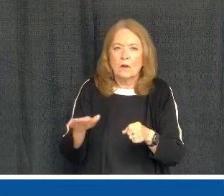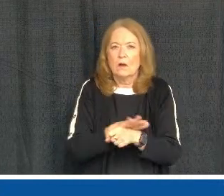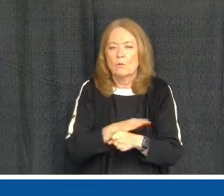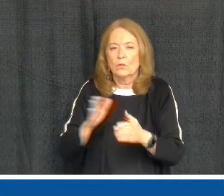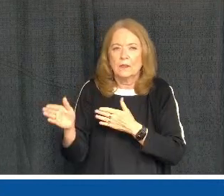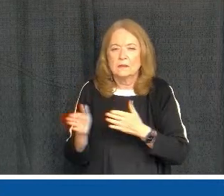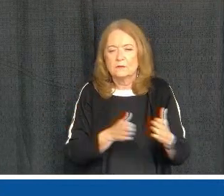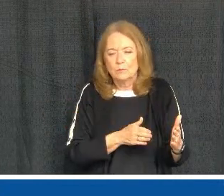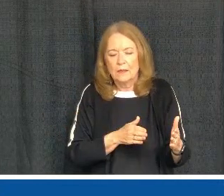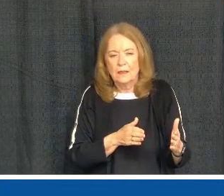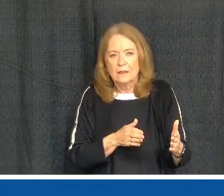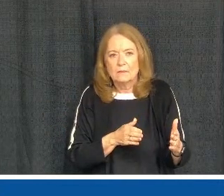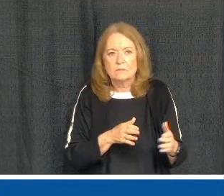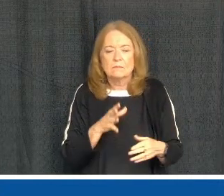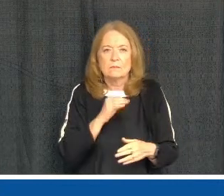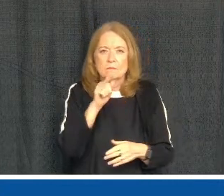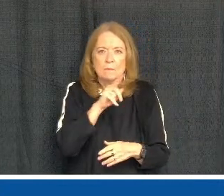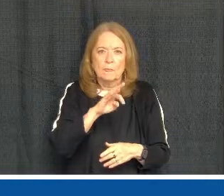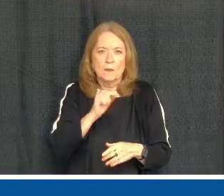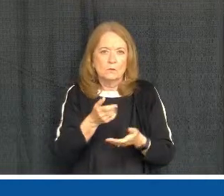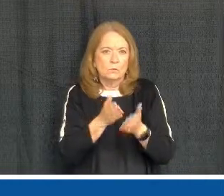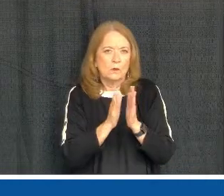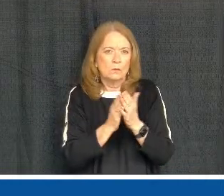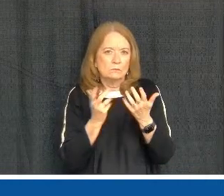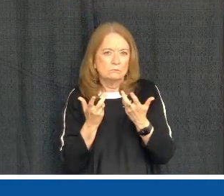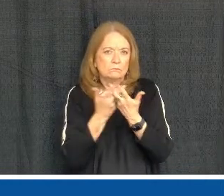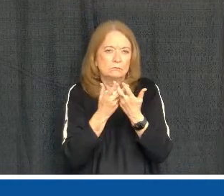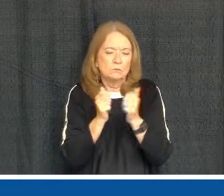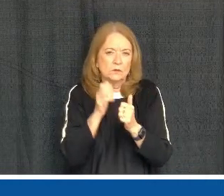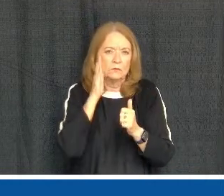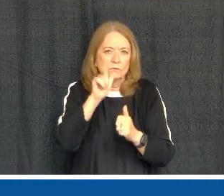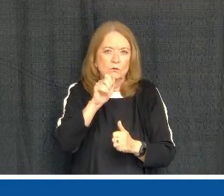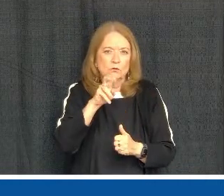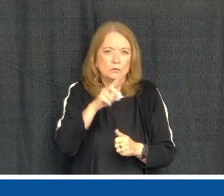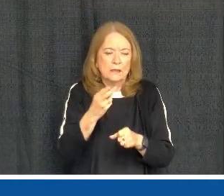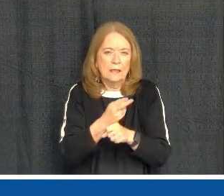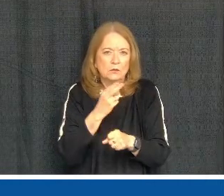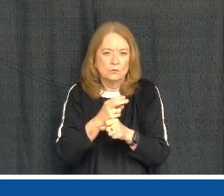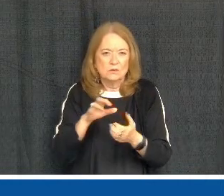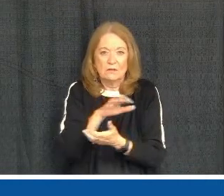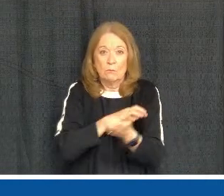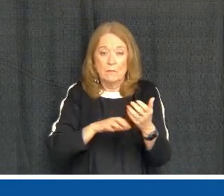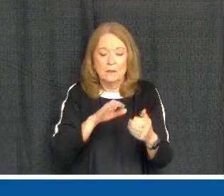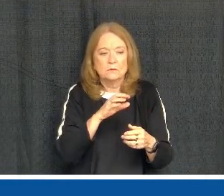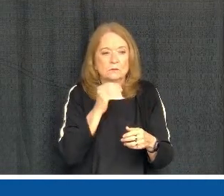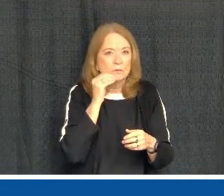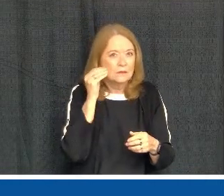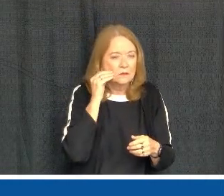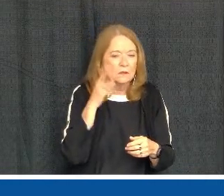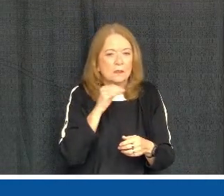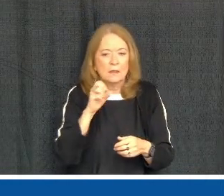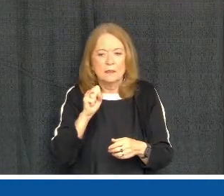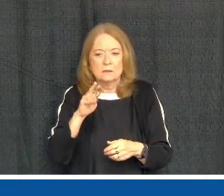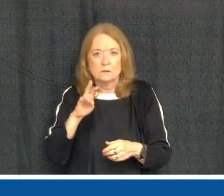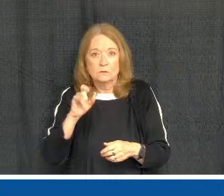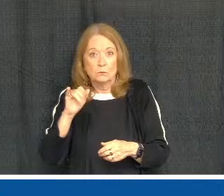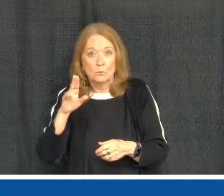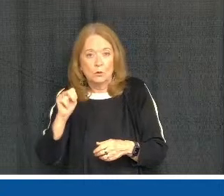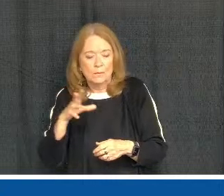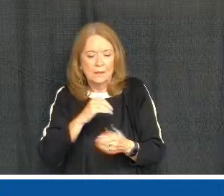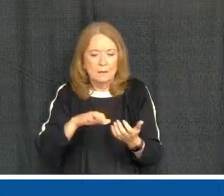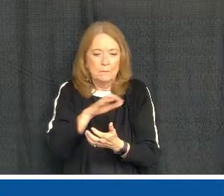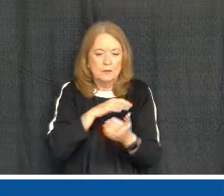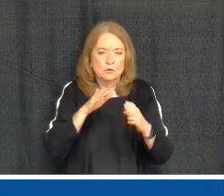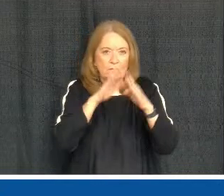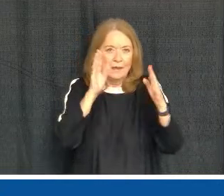plan. The zoning request aligns with the future land use designation of mixed residential and suburban neighborhood and provides a mixture of housing